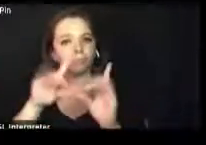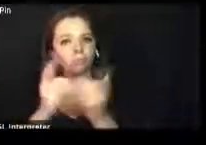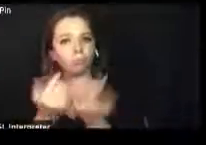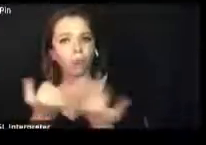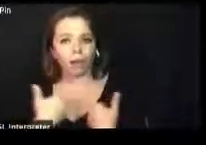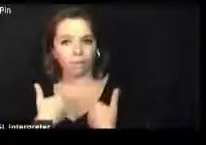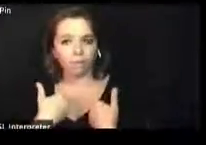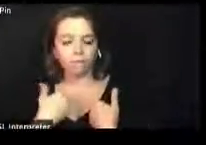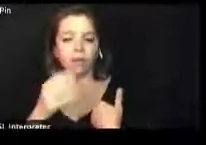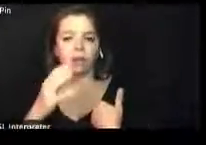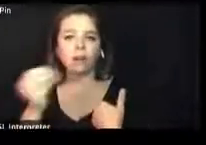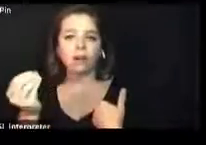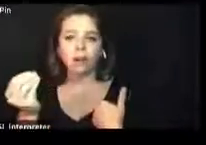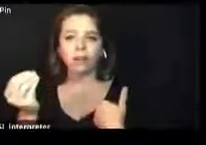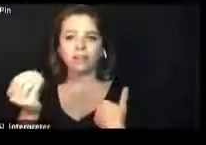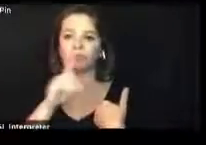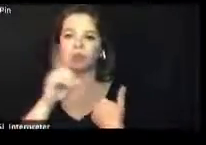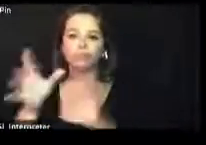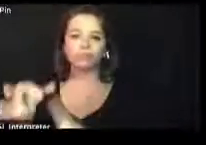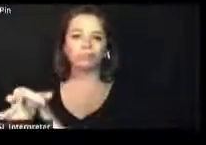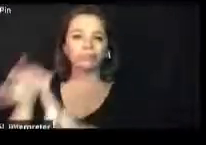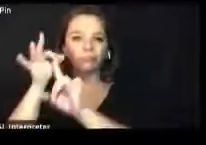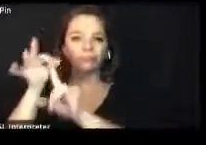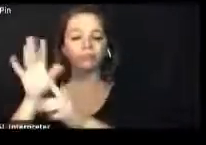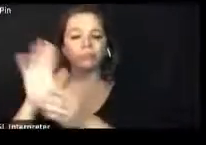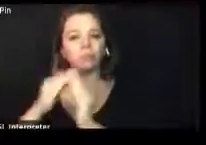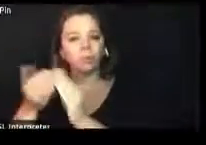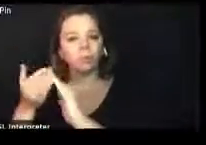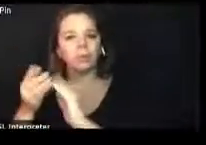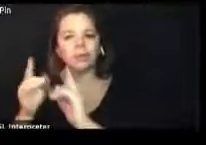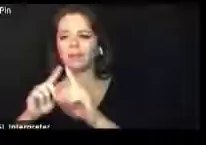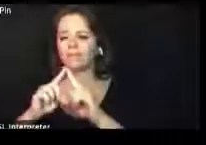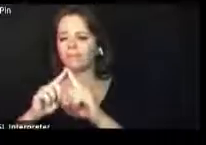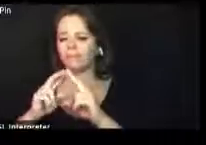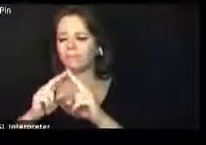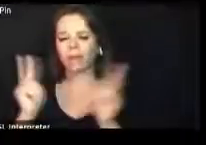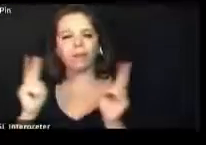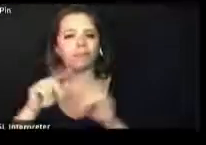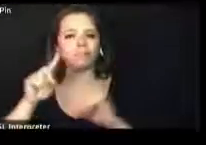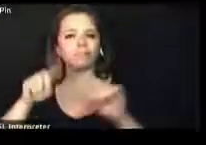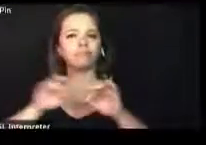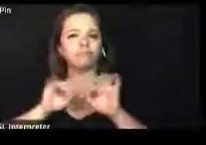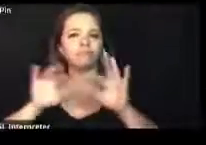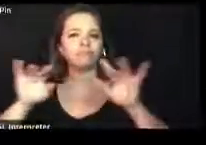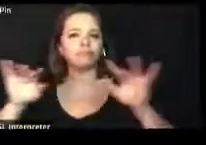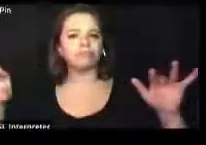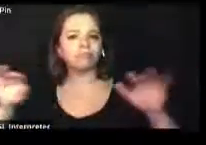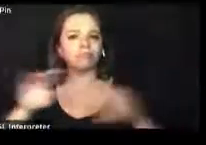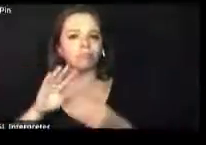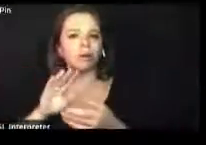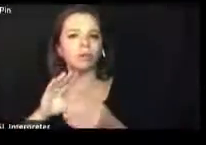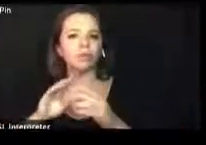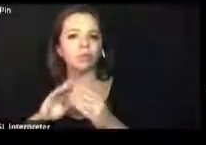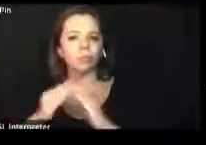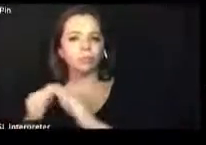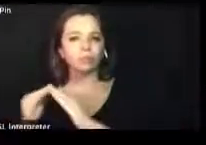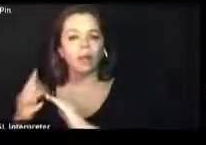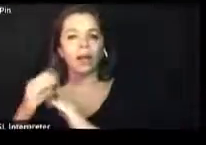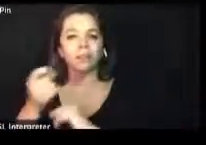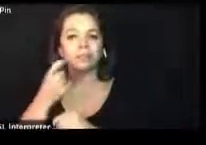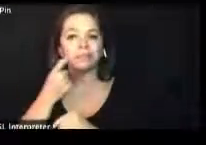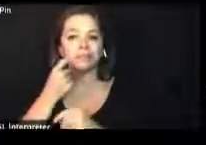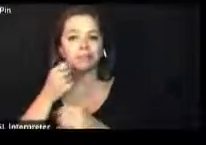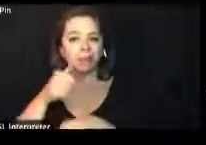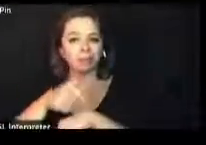very unique community. It's a very diverse community. And in the last round